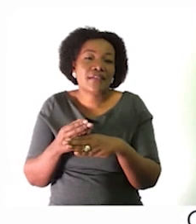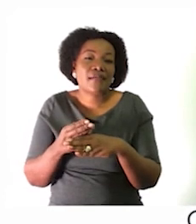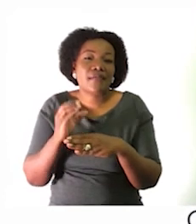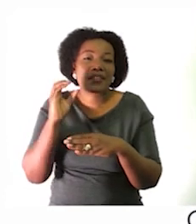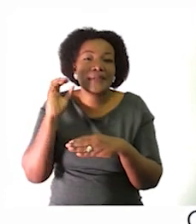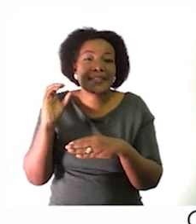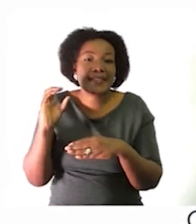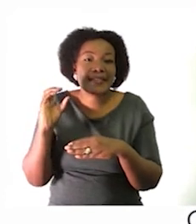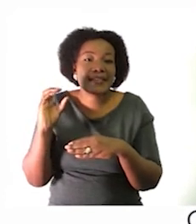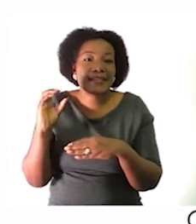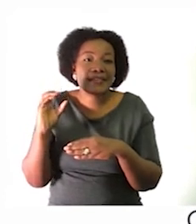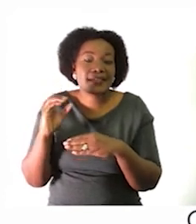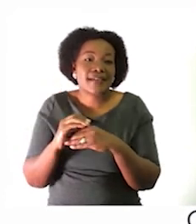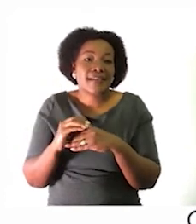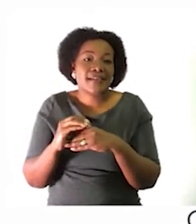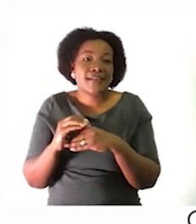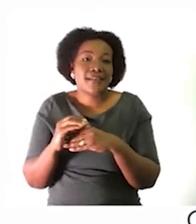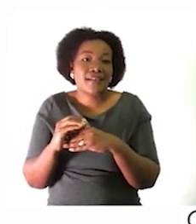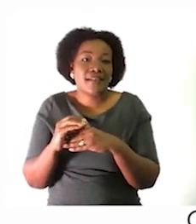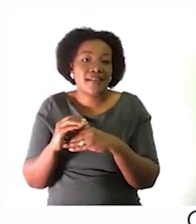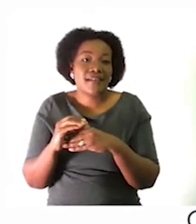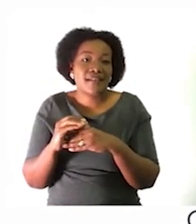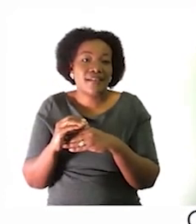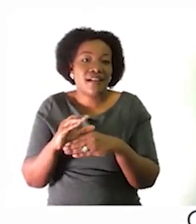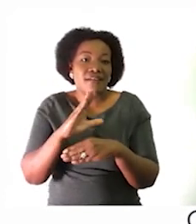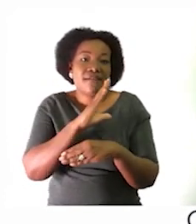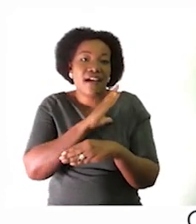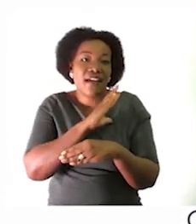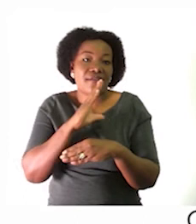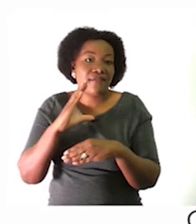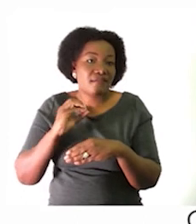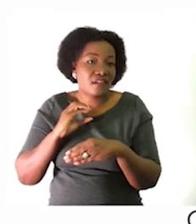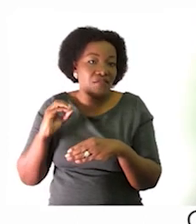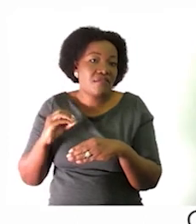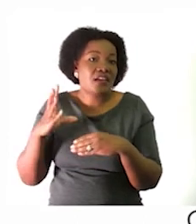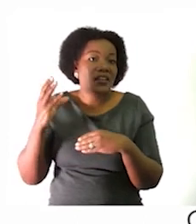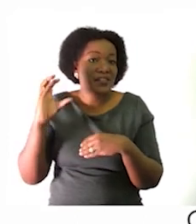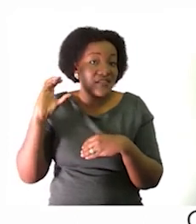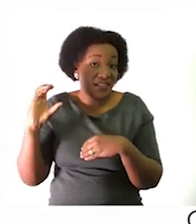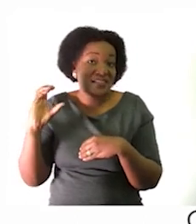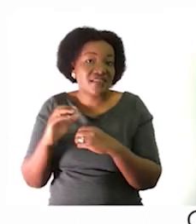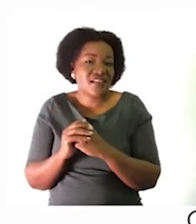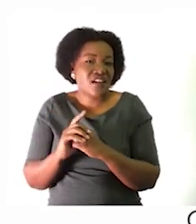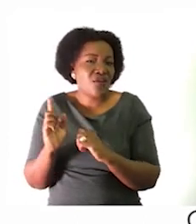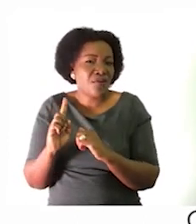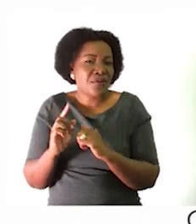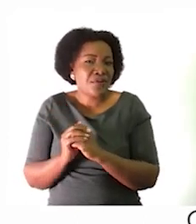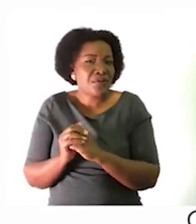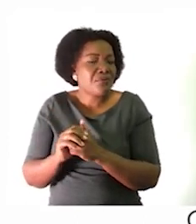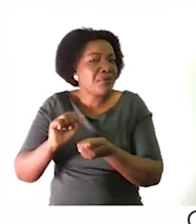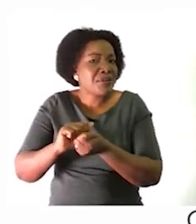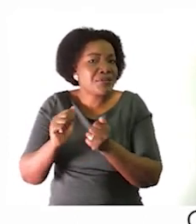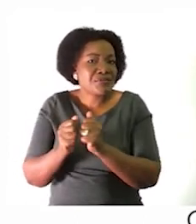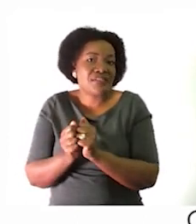C. Number C says we have 500 cents. What can we do? We are changing